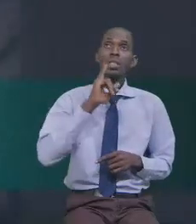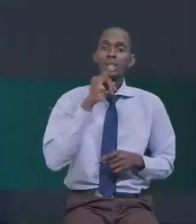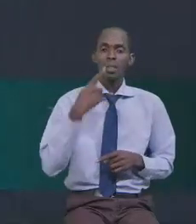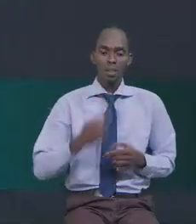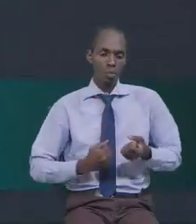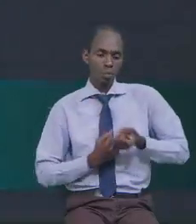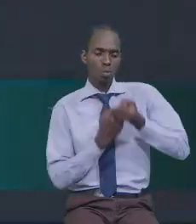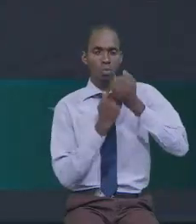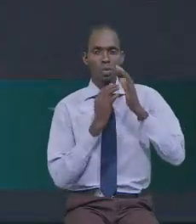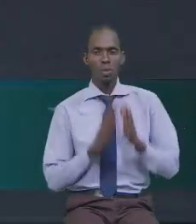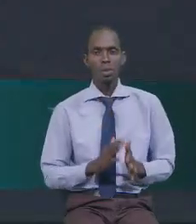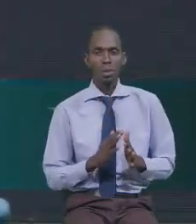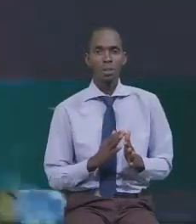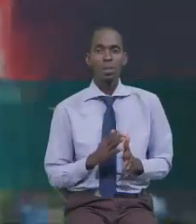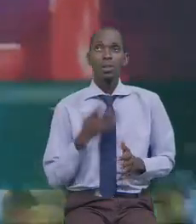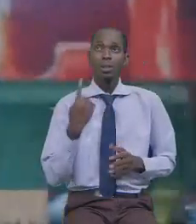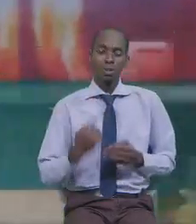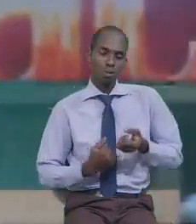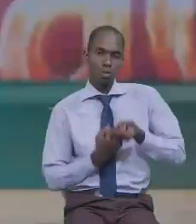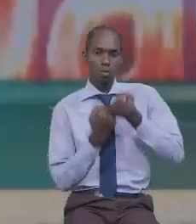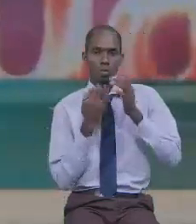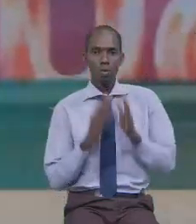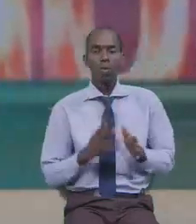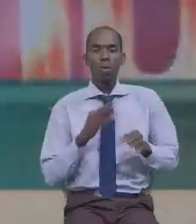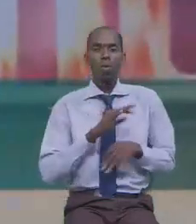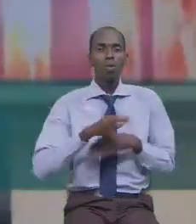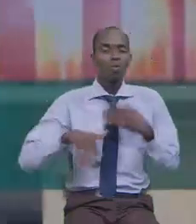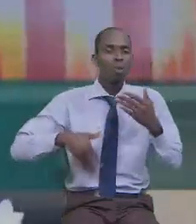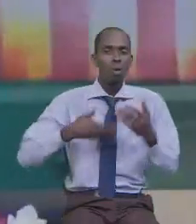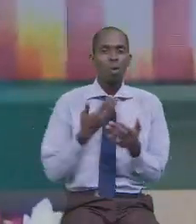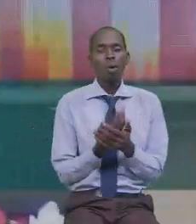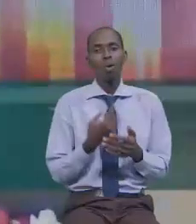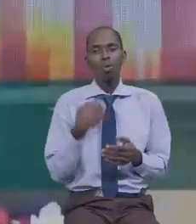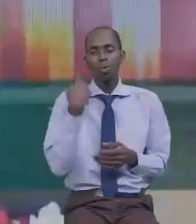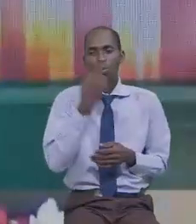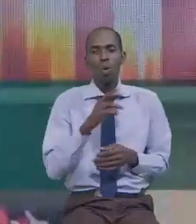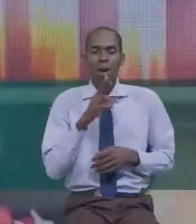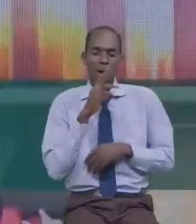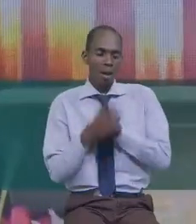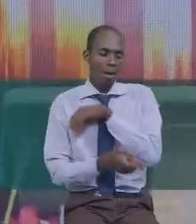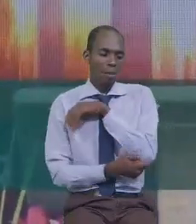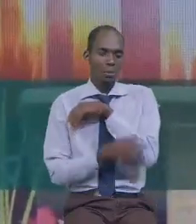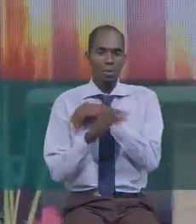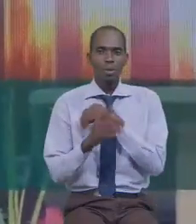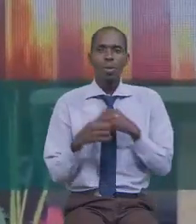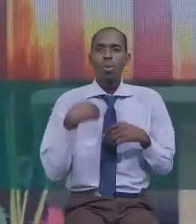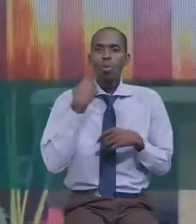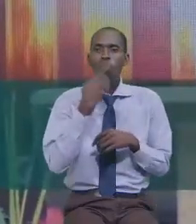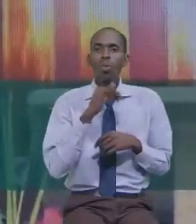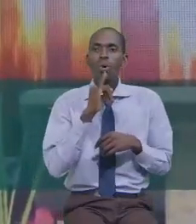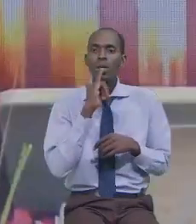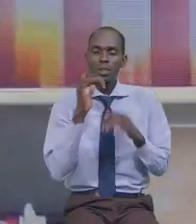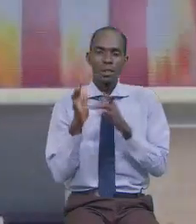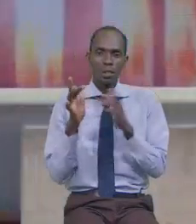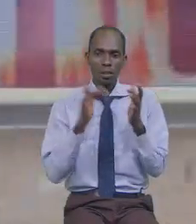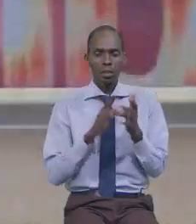support. The succor and the support of all those who are tempted. Who is Jesus unto you?